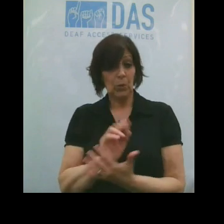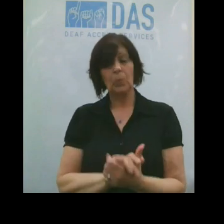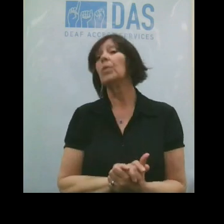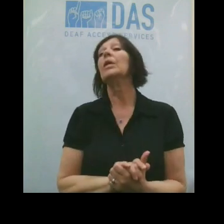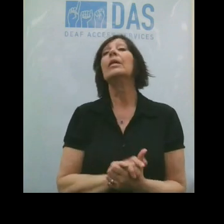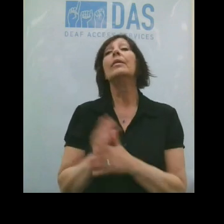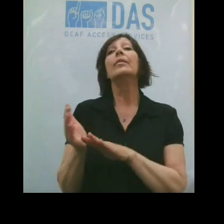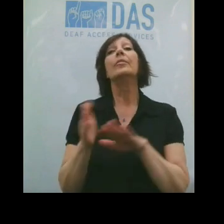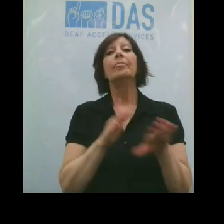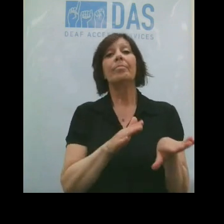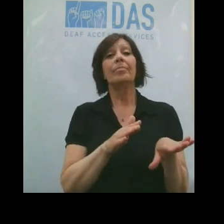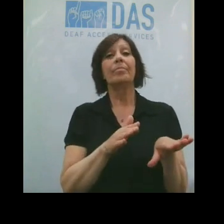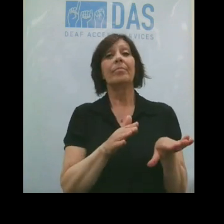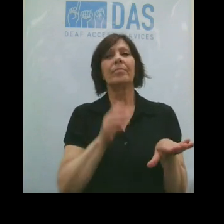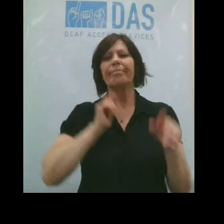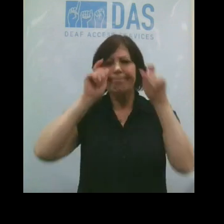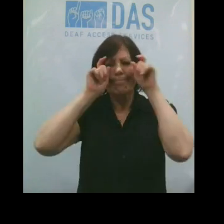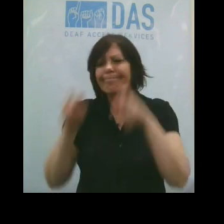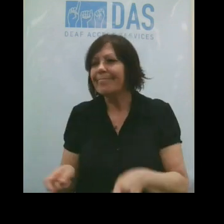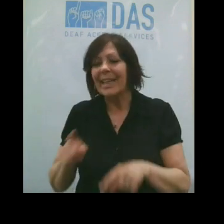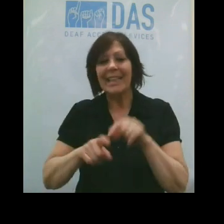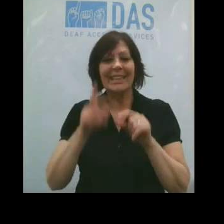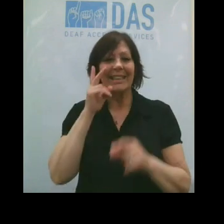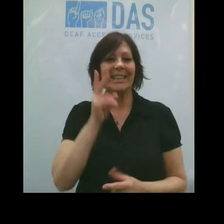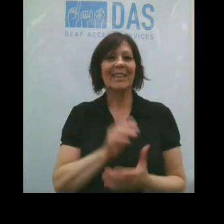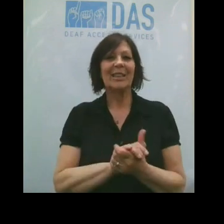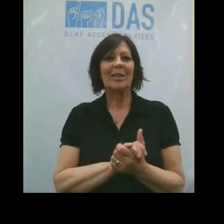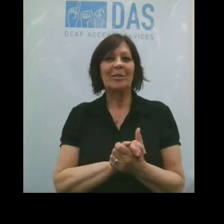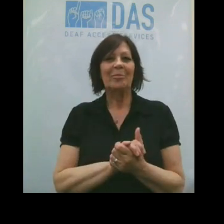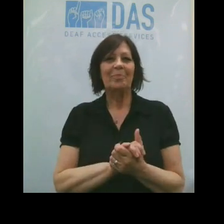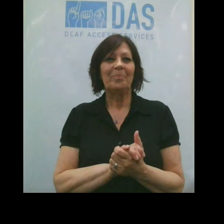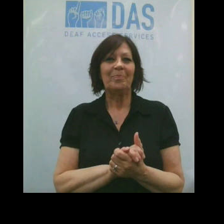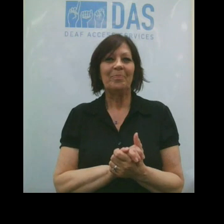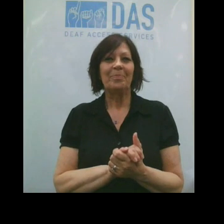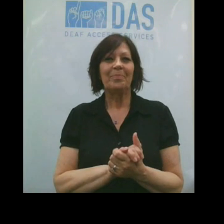then there were, I gotta take my glasses off for this one.